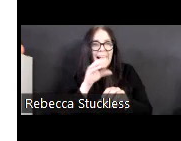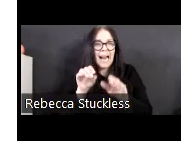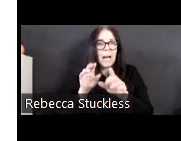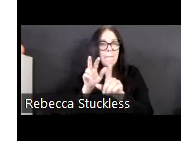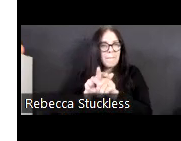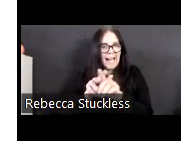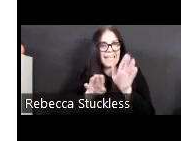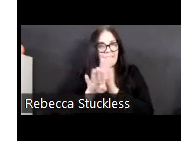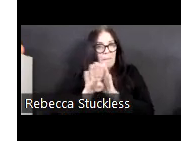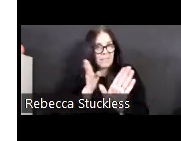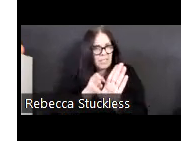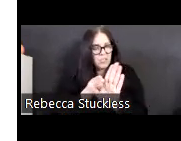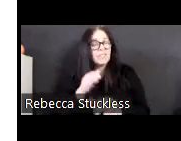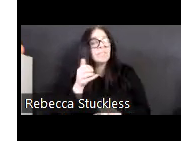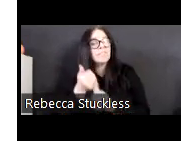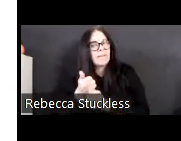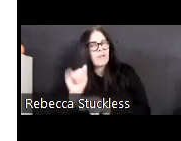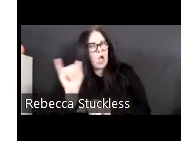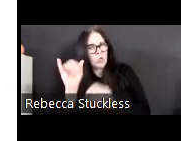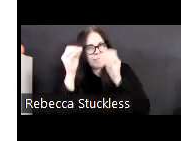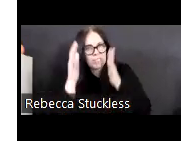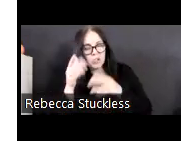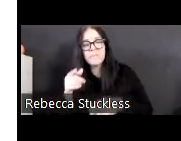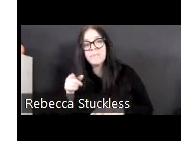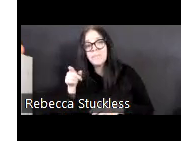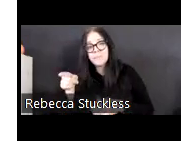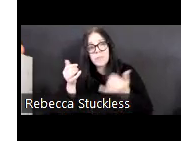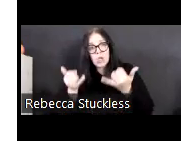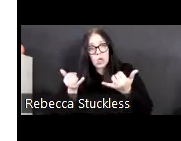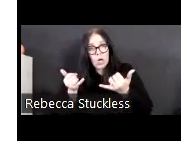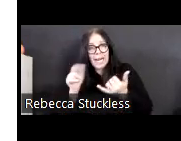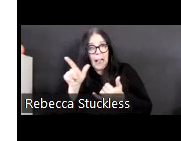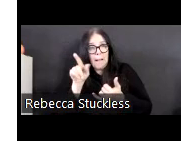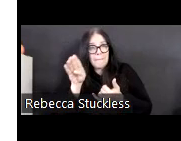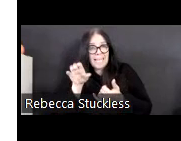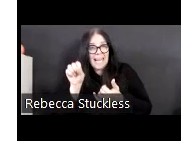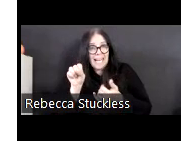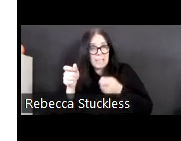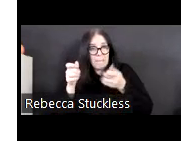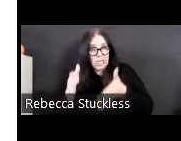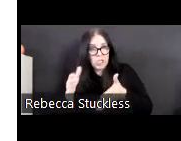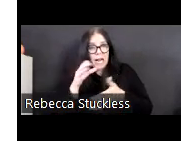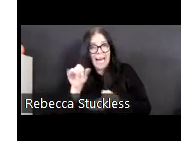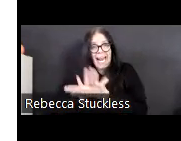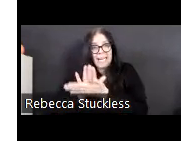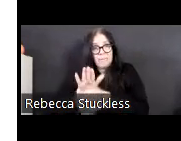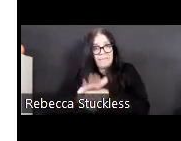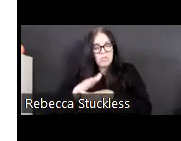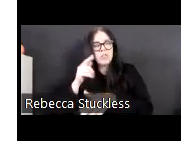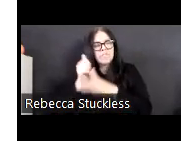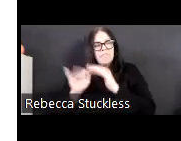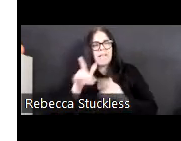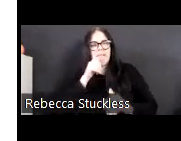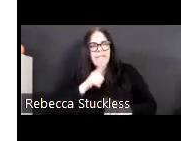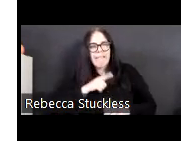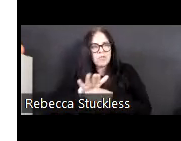teacher. She is currently the LBS manager and an academic advisor with the London District Catholic School Board. Jill has